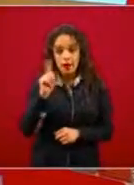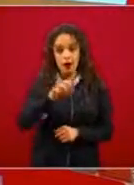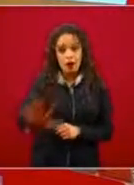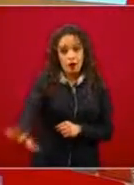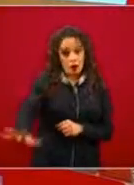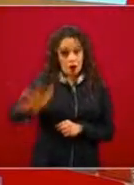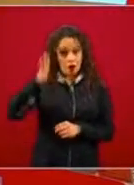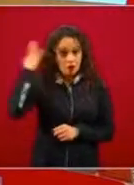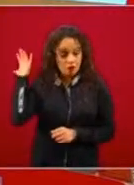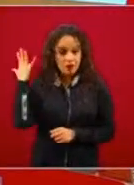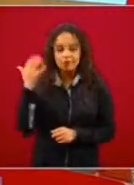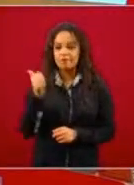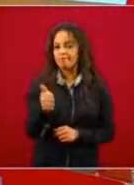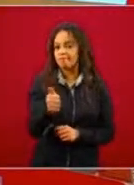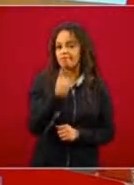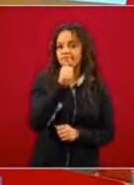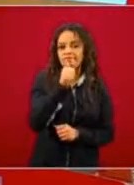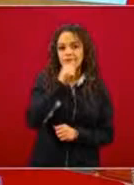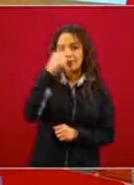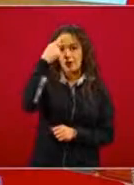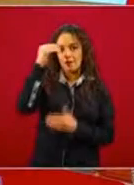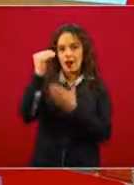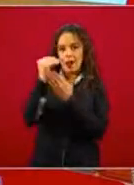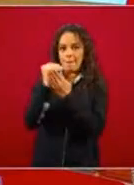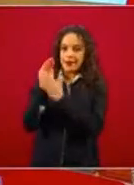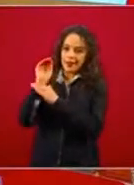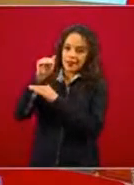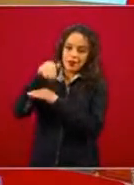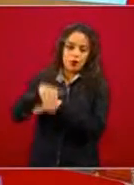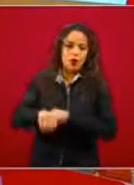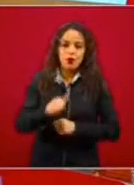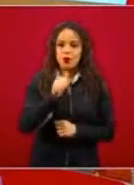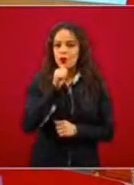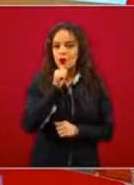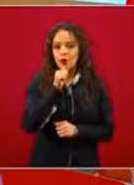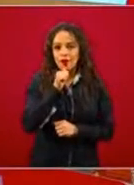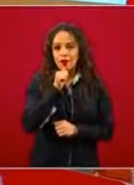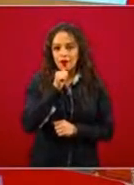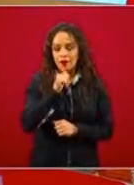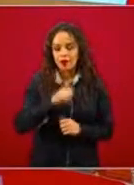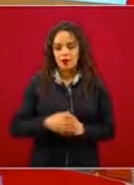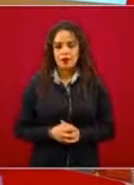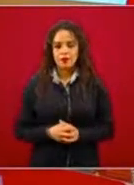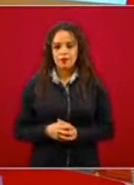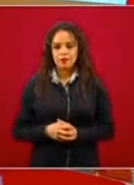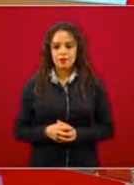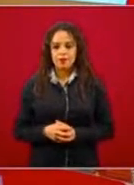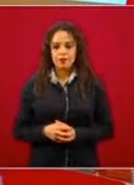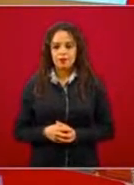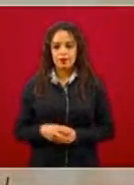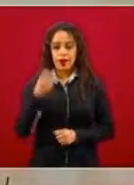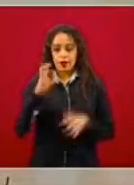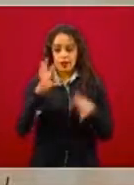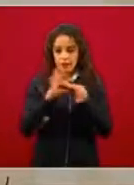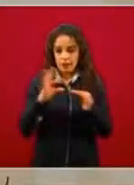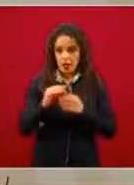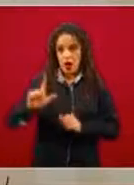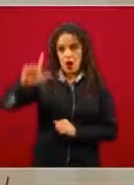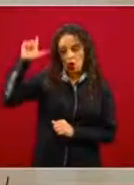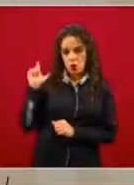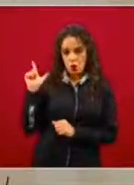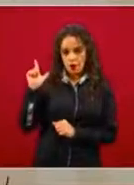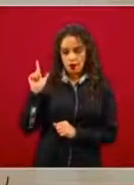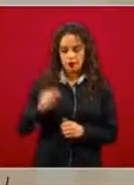Monday, but still the speed of reduction is not quite clear. And this